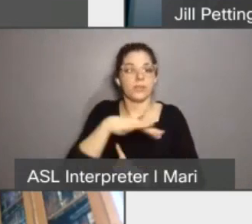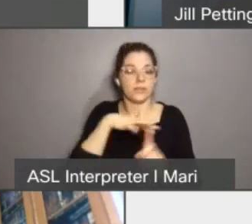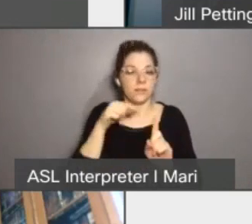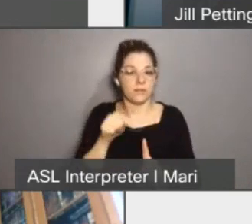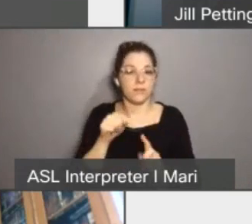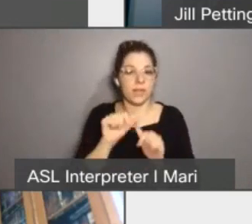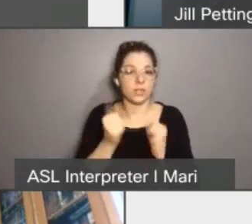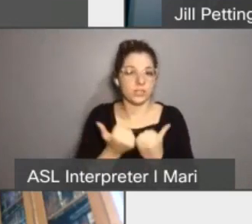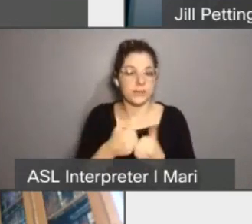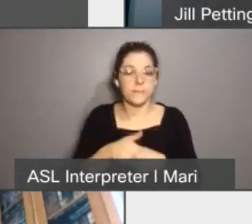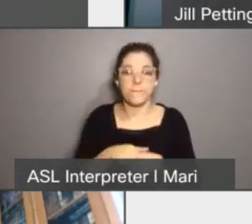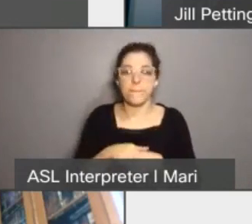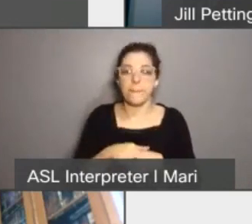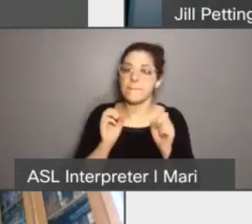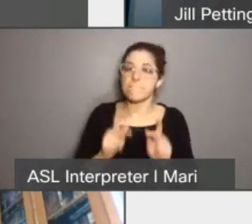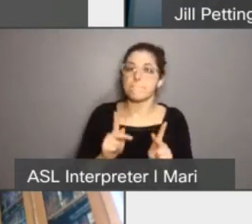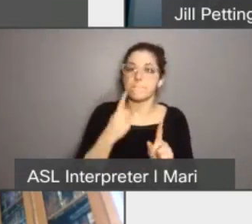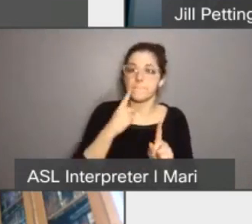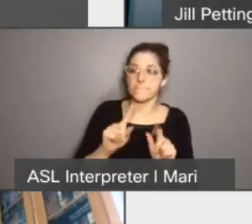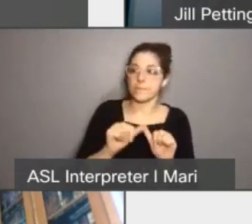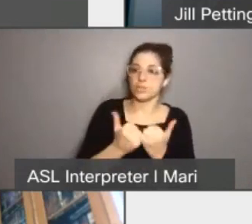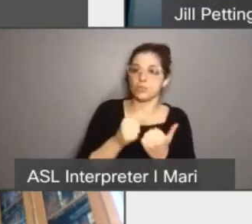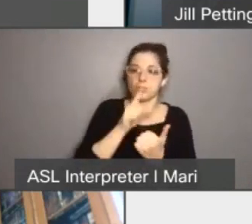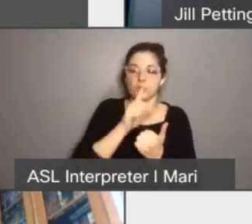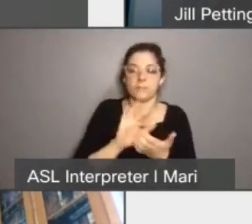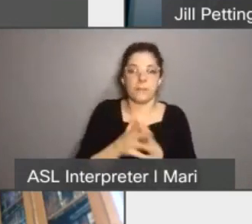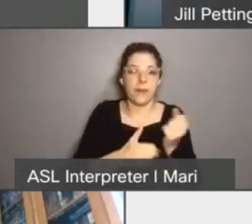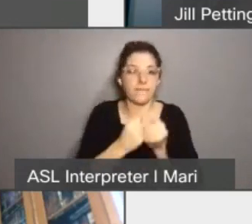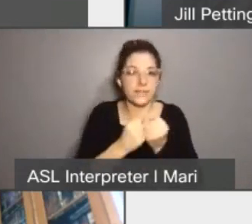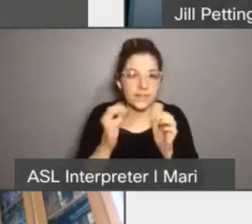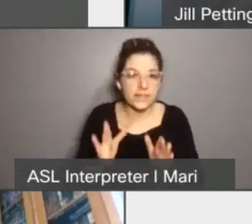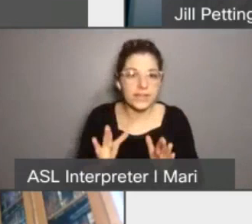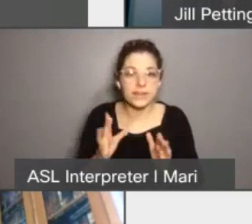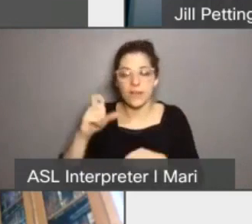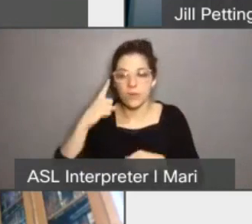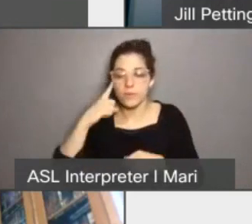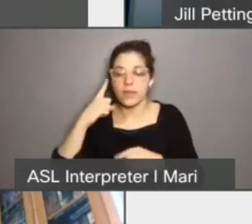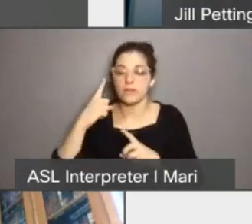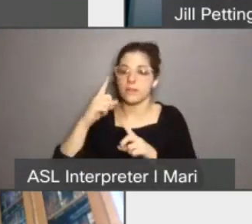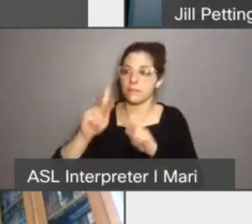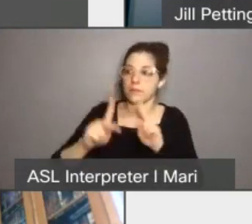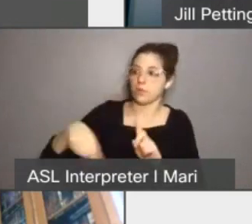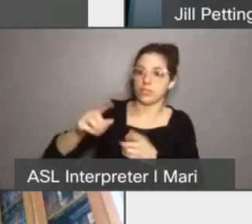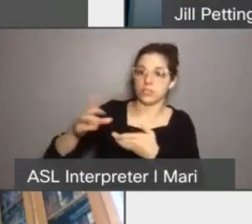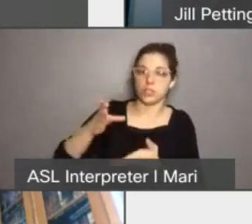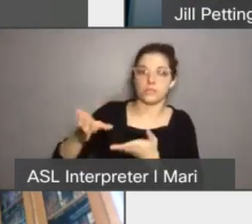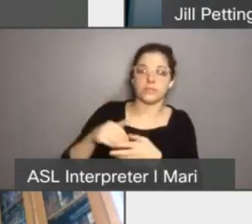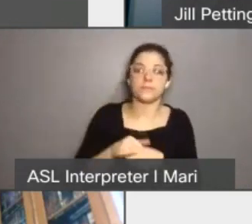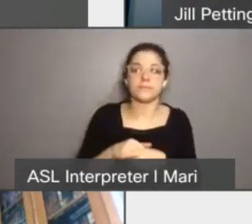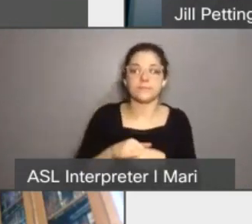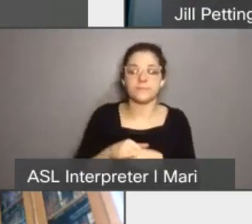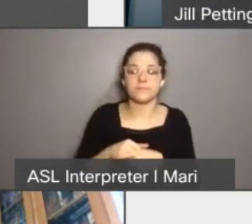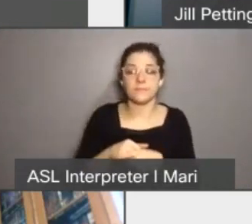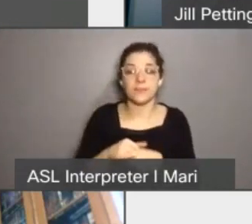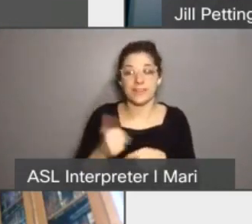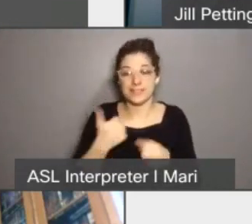agency, and the opportunity for this agency to really be an advocate in government on behalf of the folks that it serves,